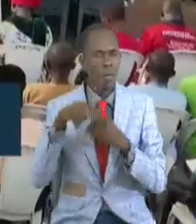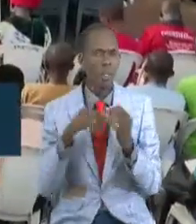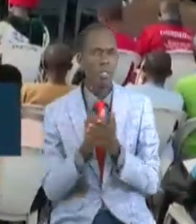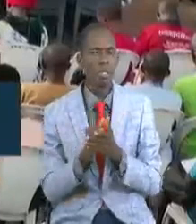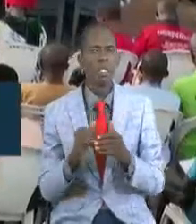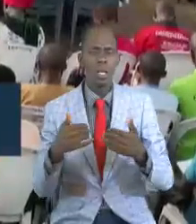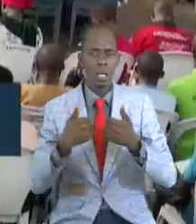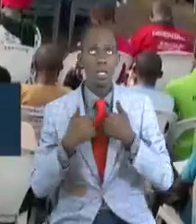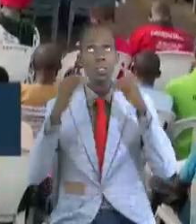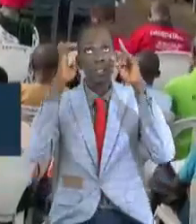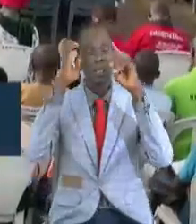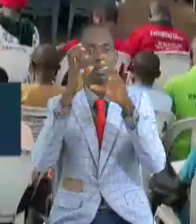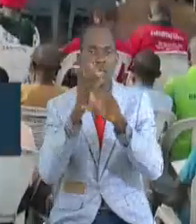obtained,